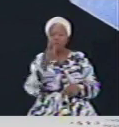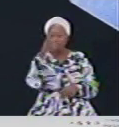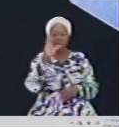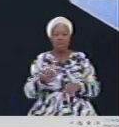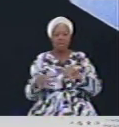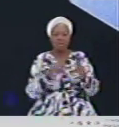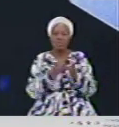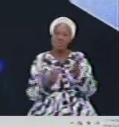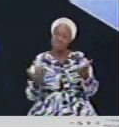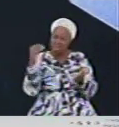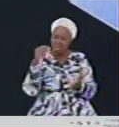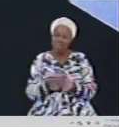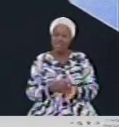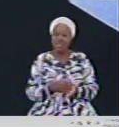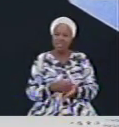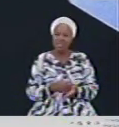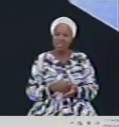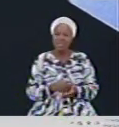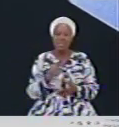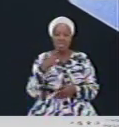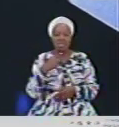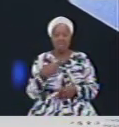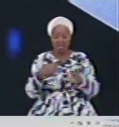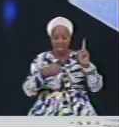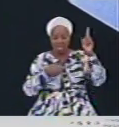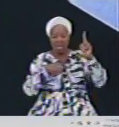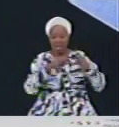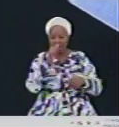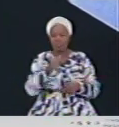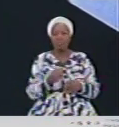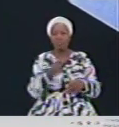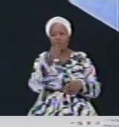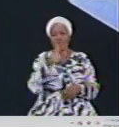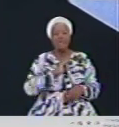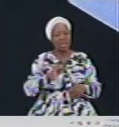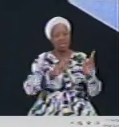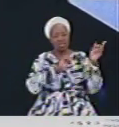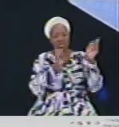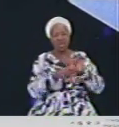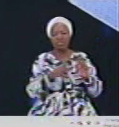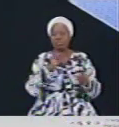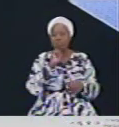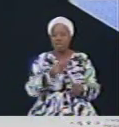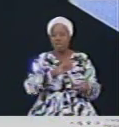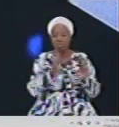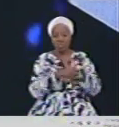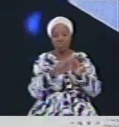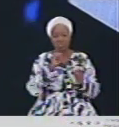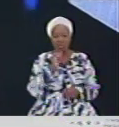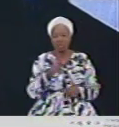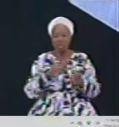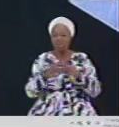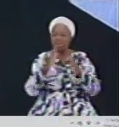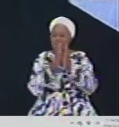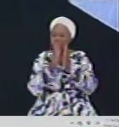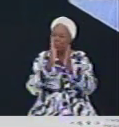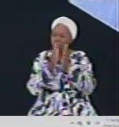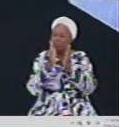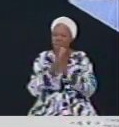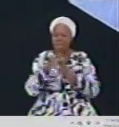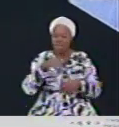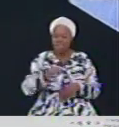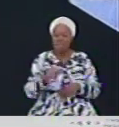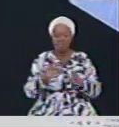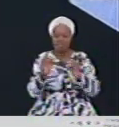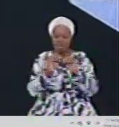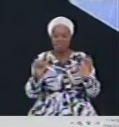that again. He says, I am God, I change not. Why do we pray, pray, and pray? An ordinary headache is